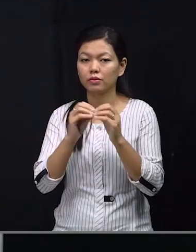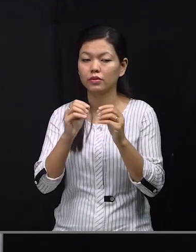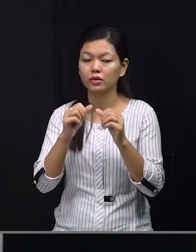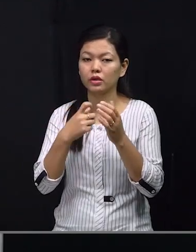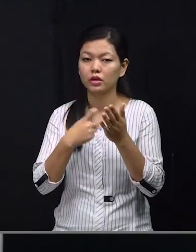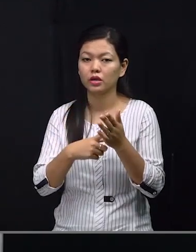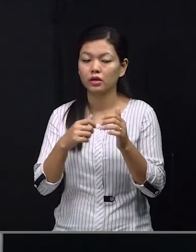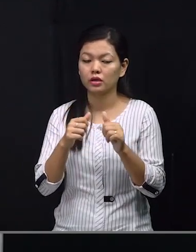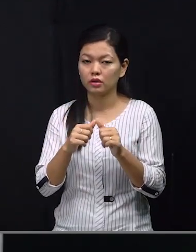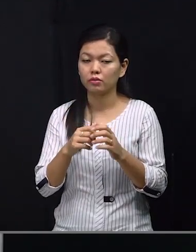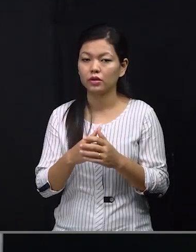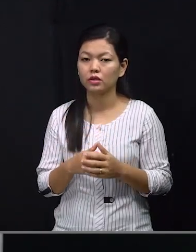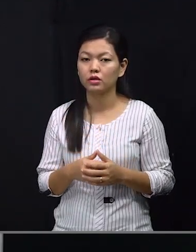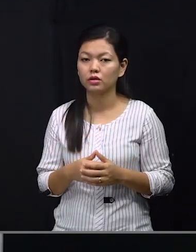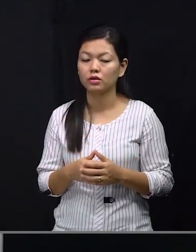para-dichloropenzene.